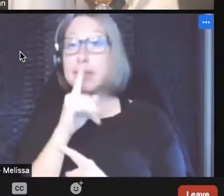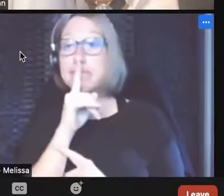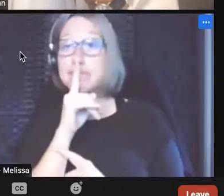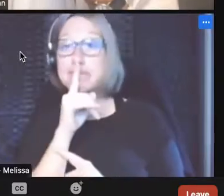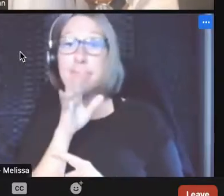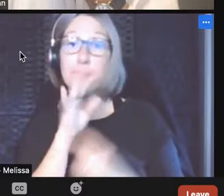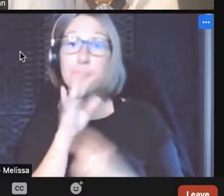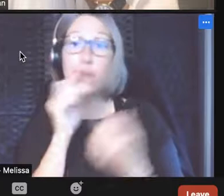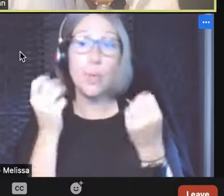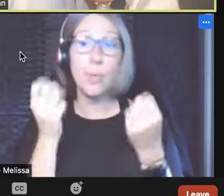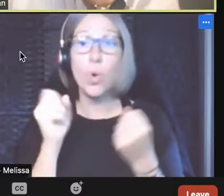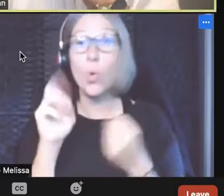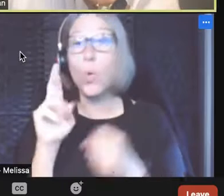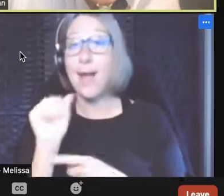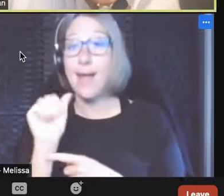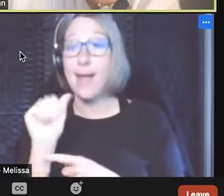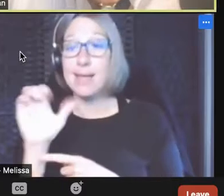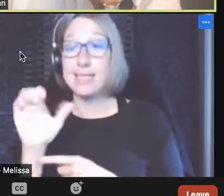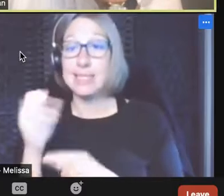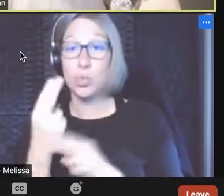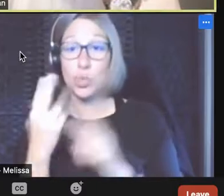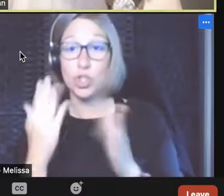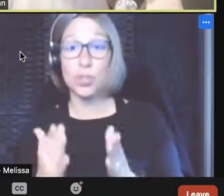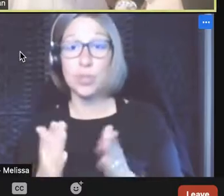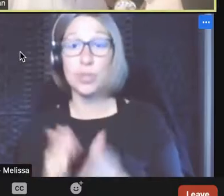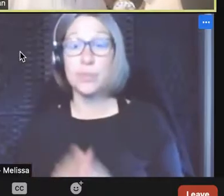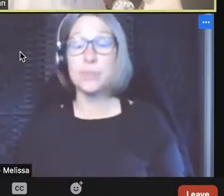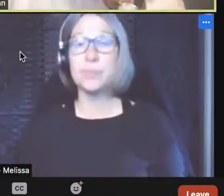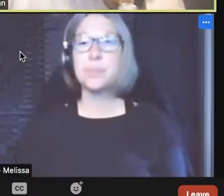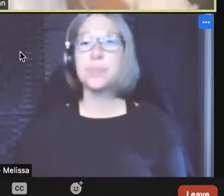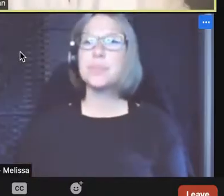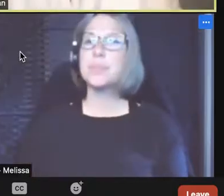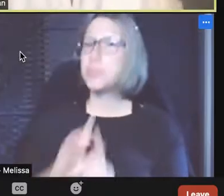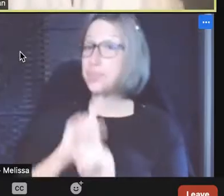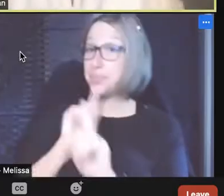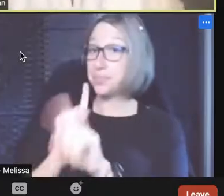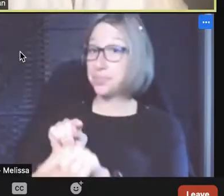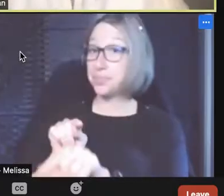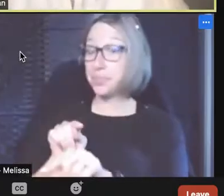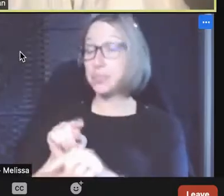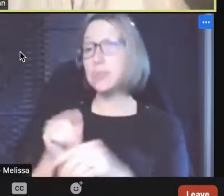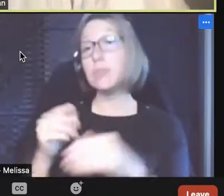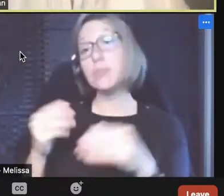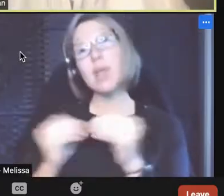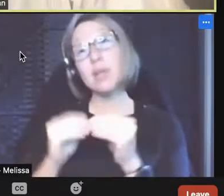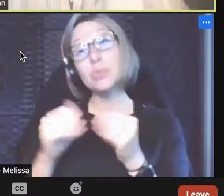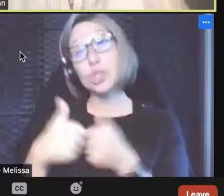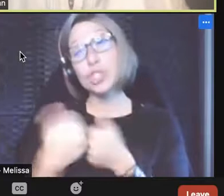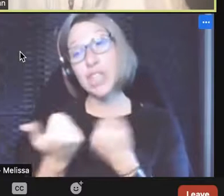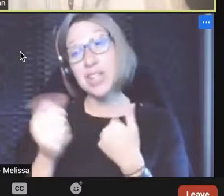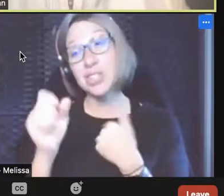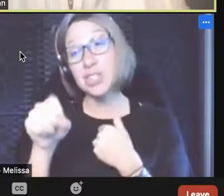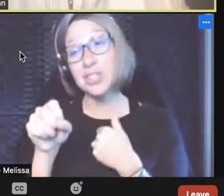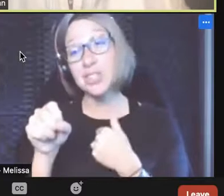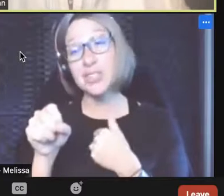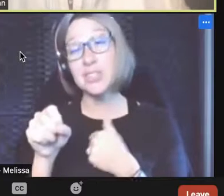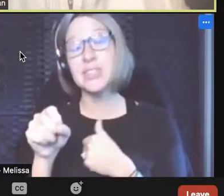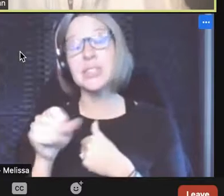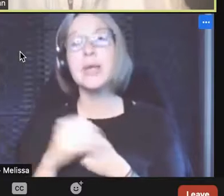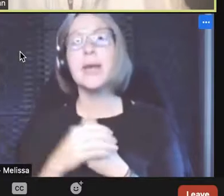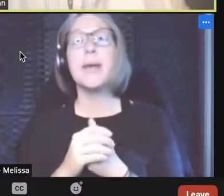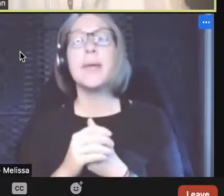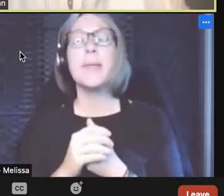AAC users. Okay, so of course that becomes more challenging, right? And this is where you